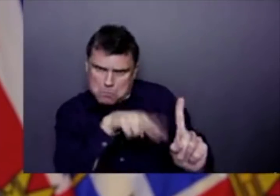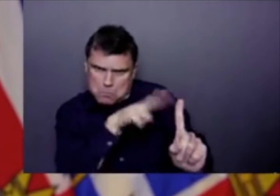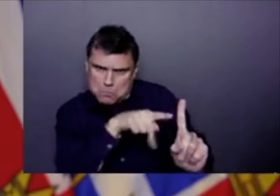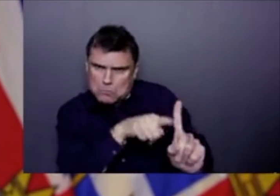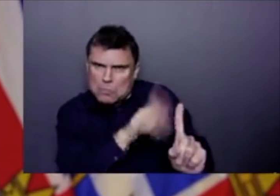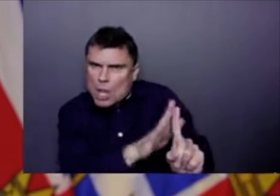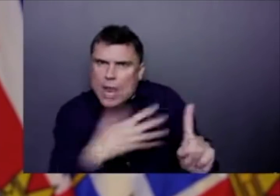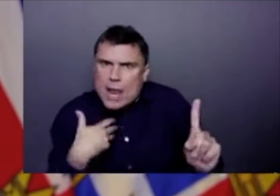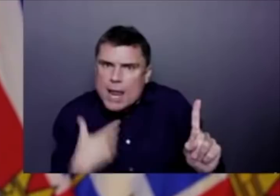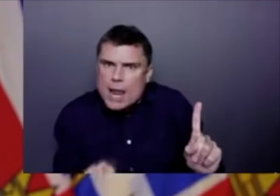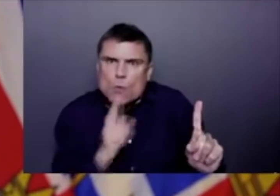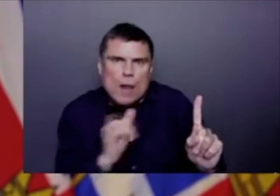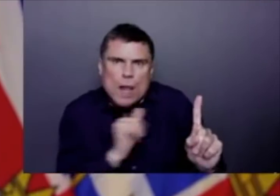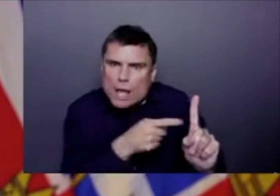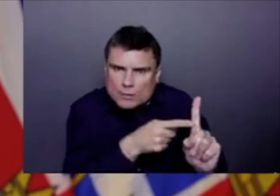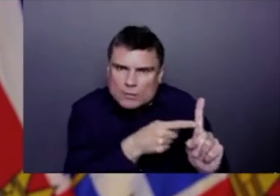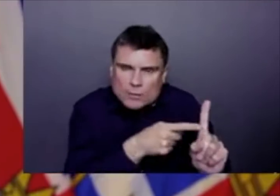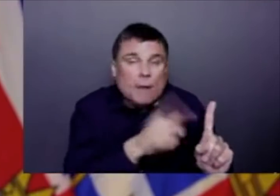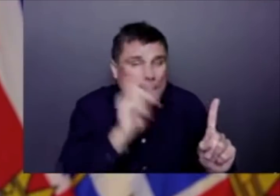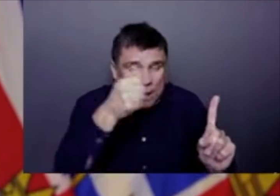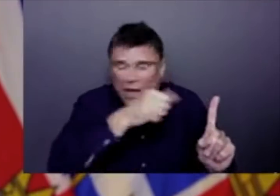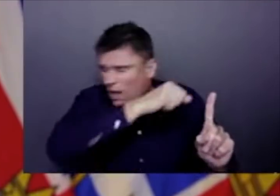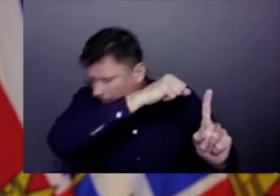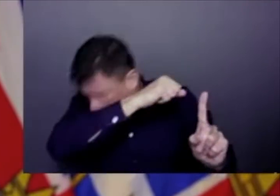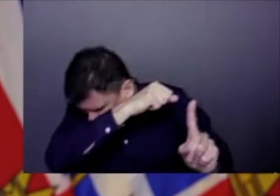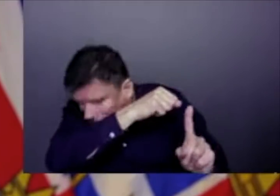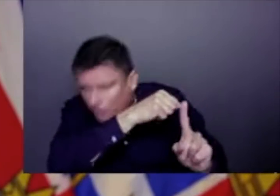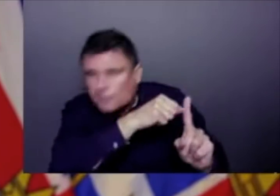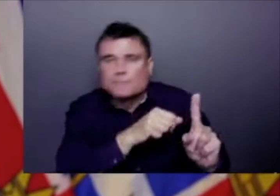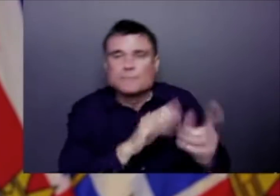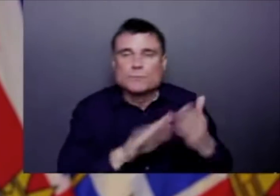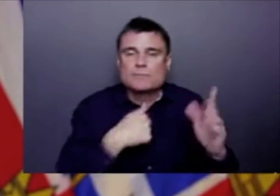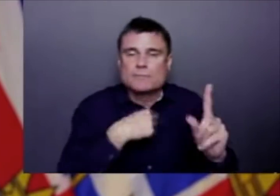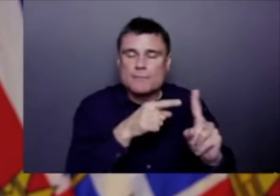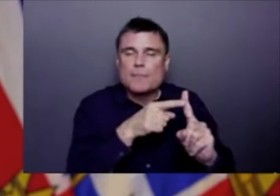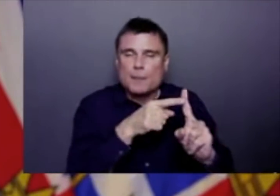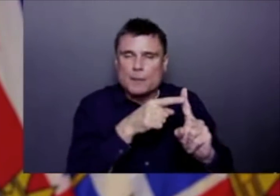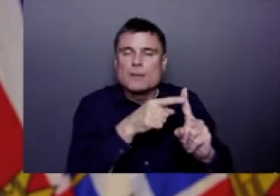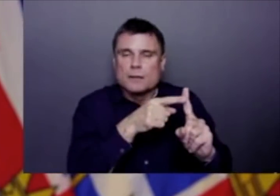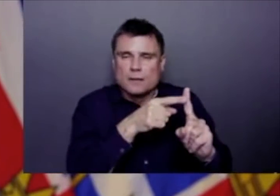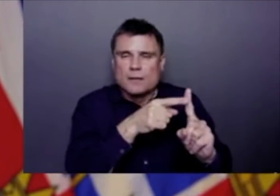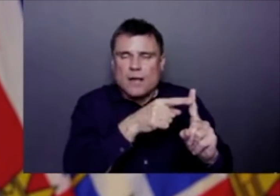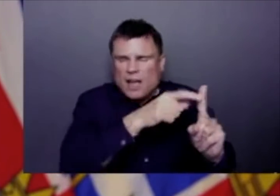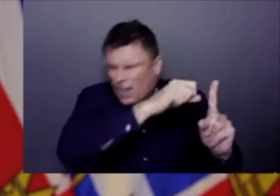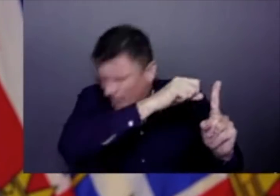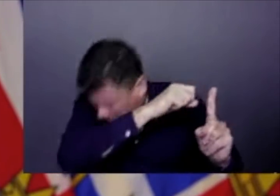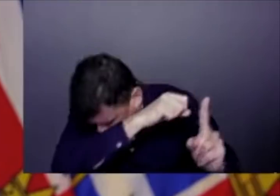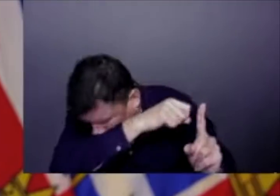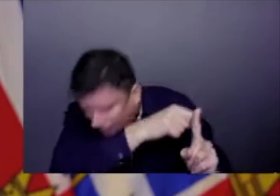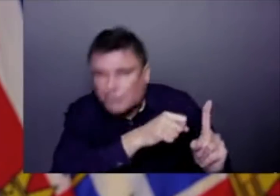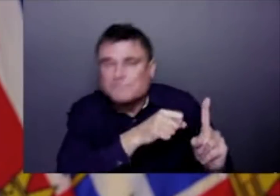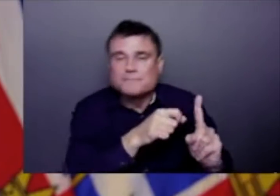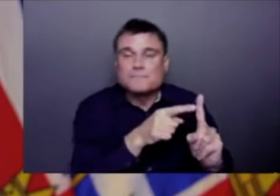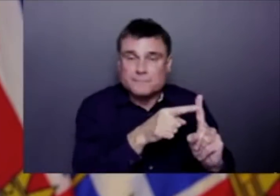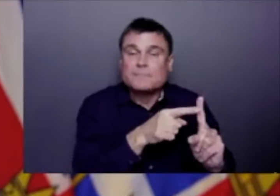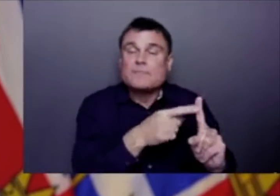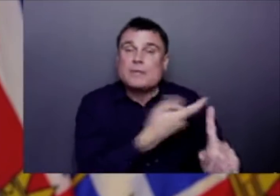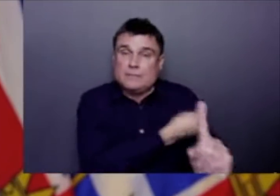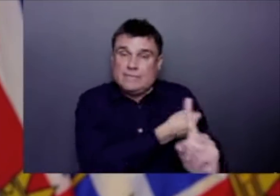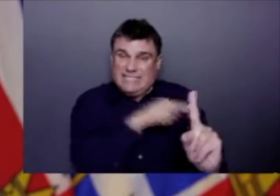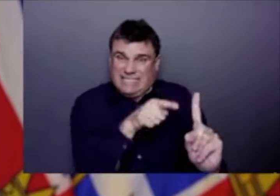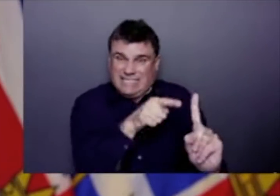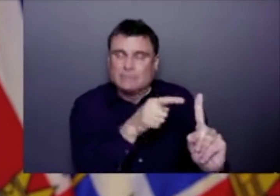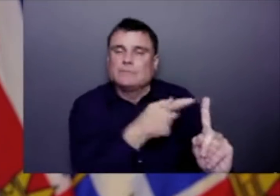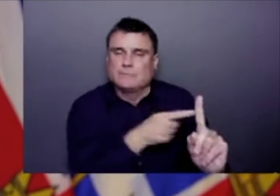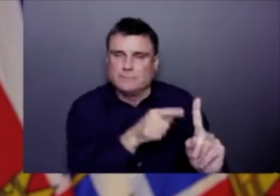the ethical framework that we have around how we're going to deliver vaccine, and we made the decision that for December and